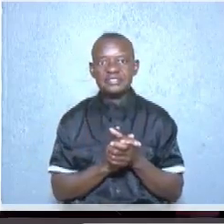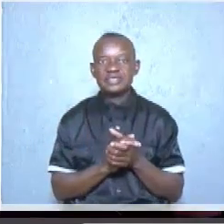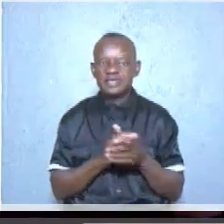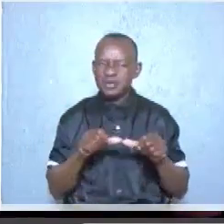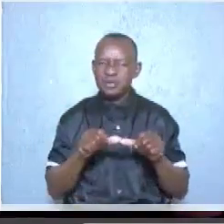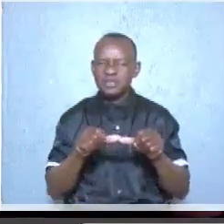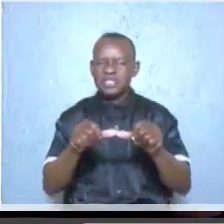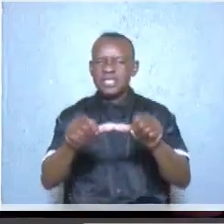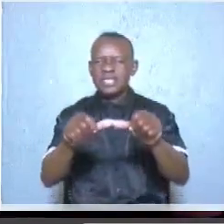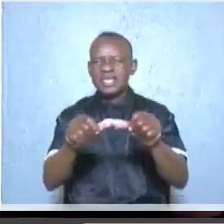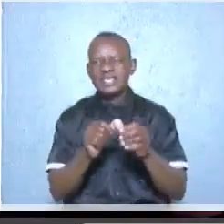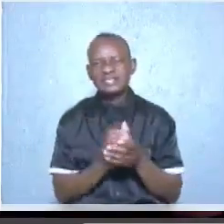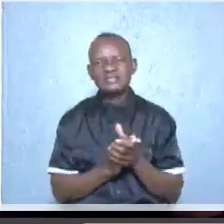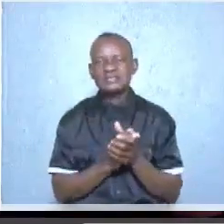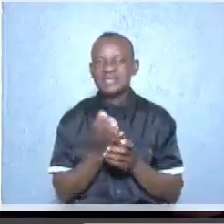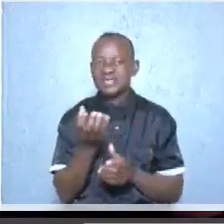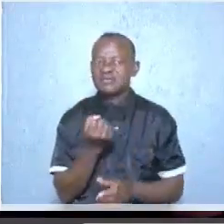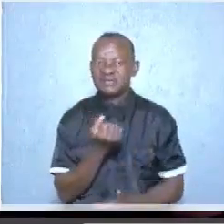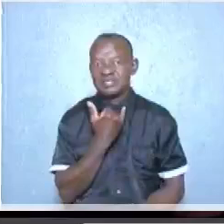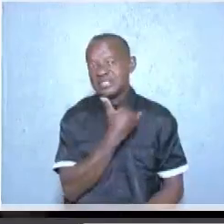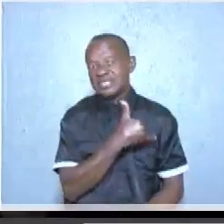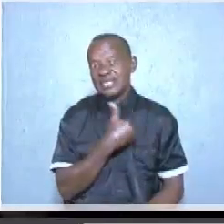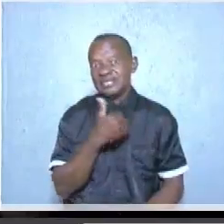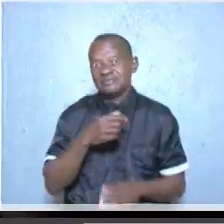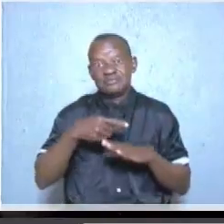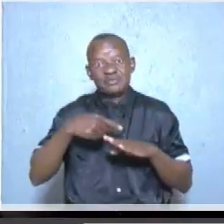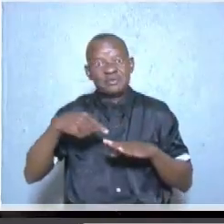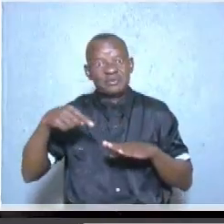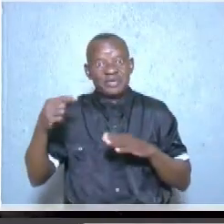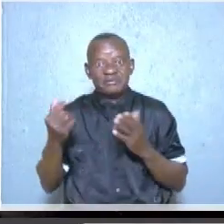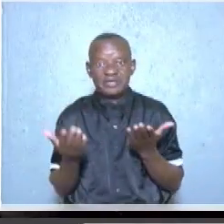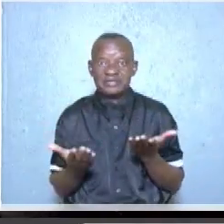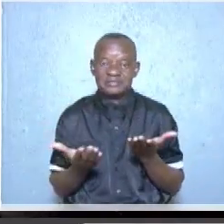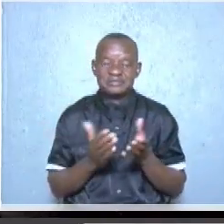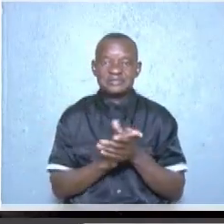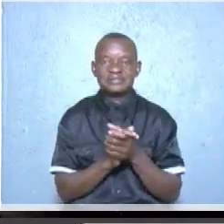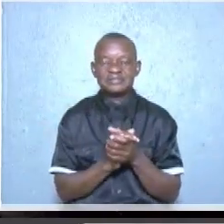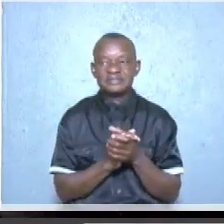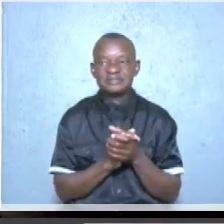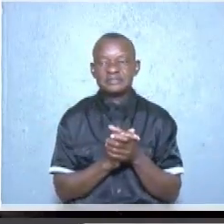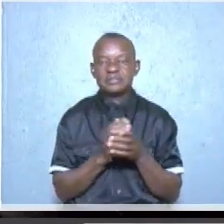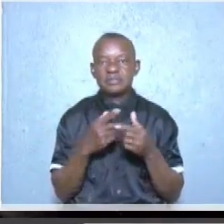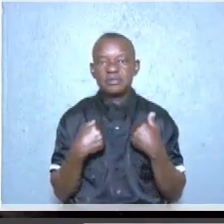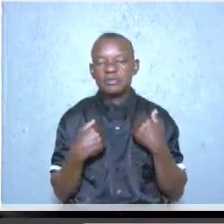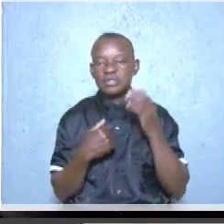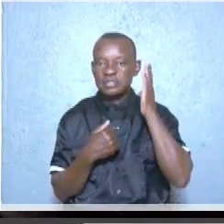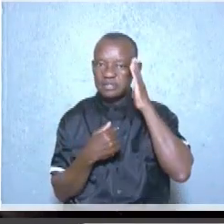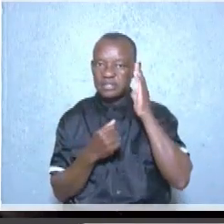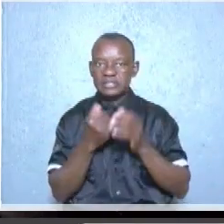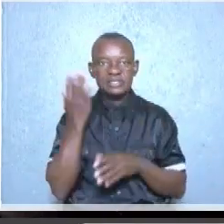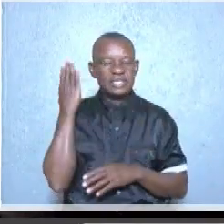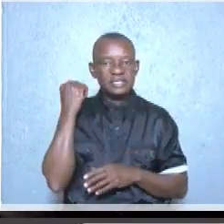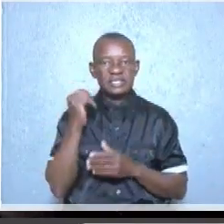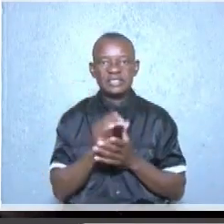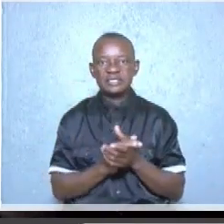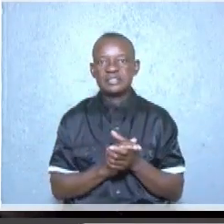It's one of those things that you never really think about, even though we've known that he was, of course, in a critical condition. Yes. But let's go back a little